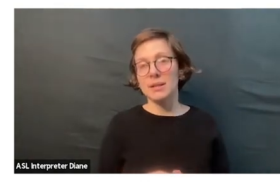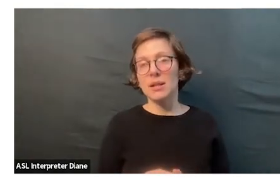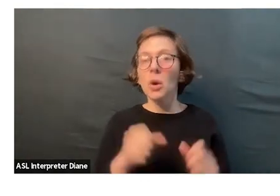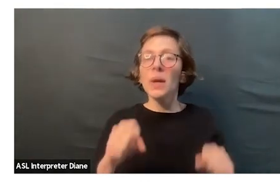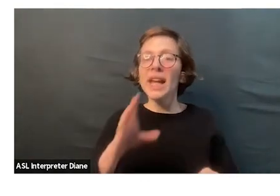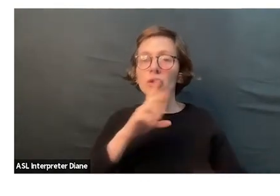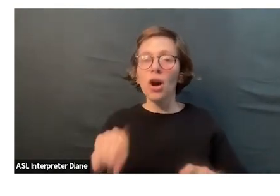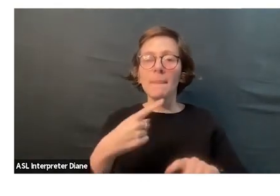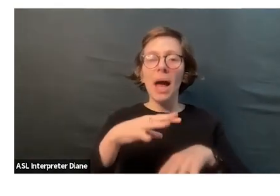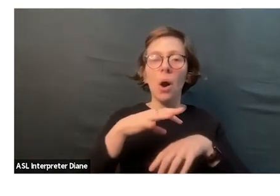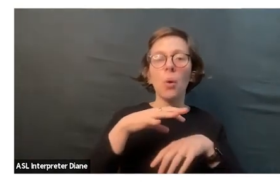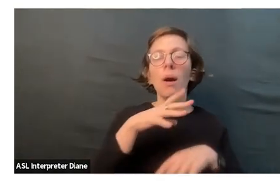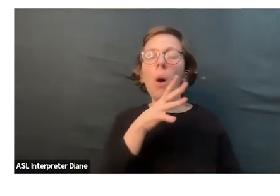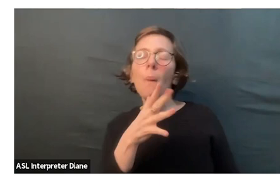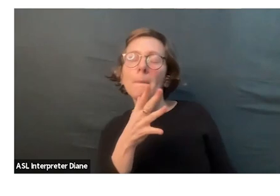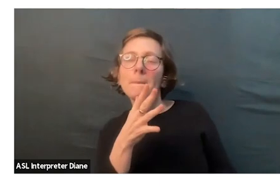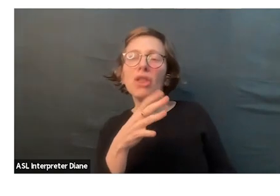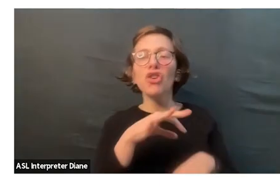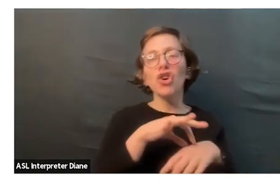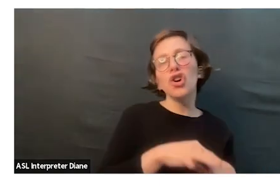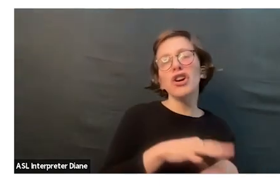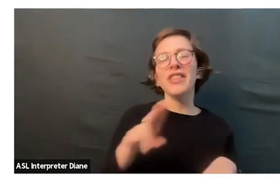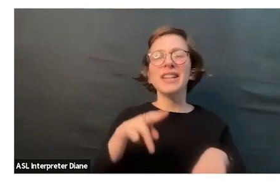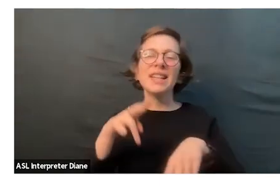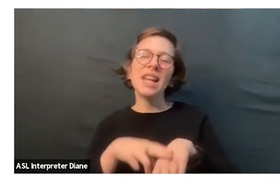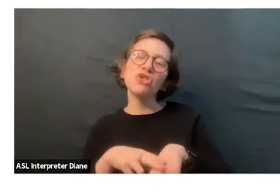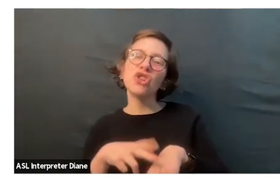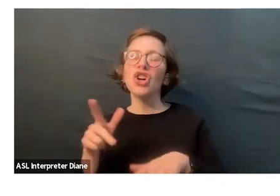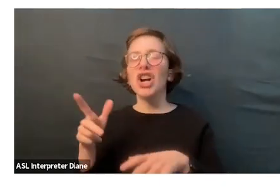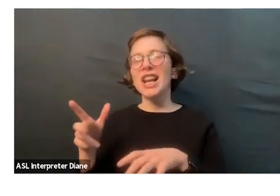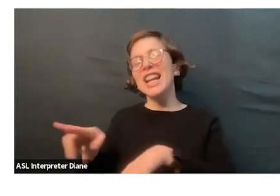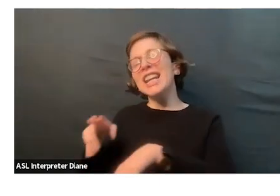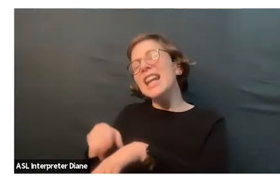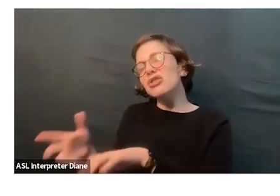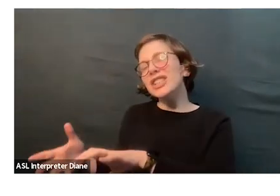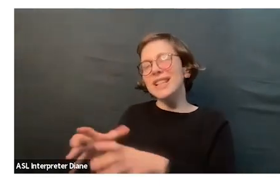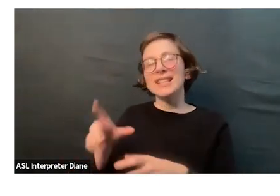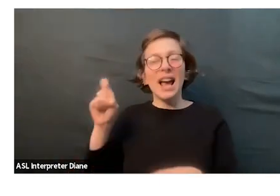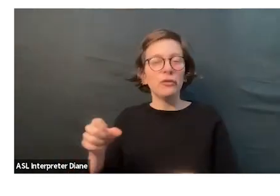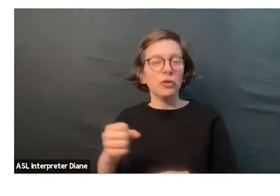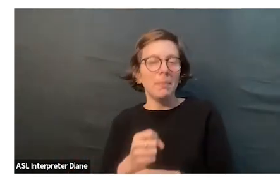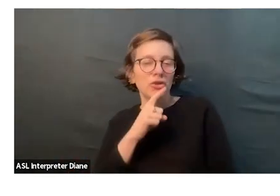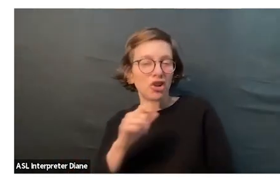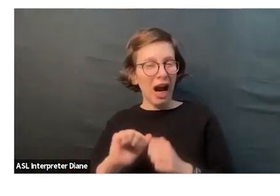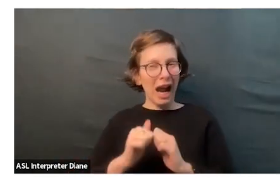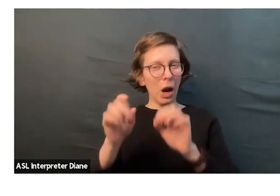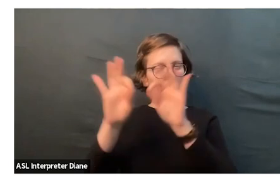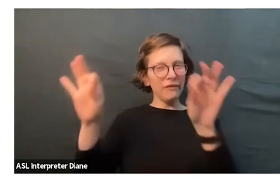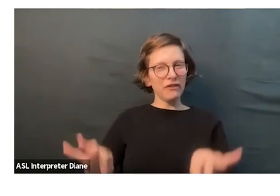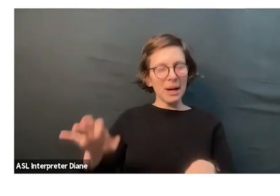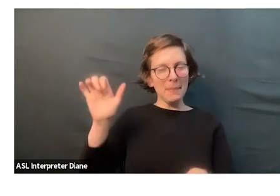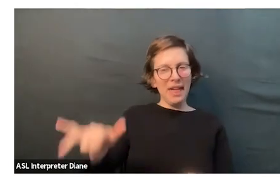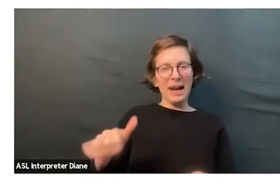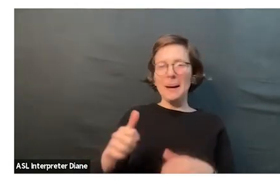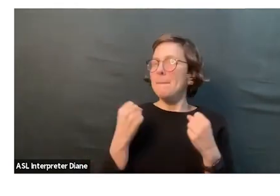And thank you for that. Absolutely. Oftentimes we see even celebrities who are appointed by either UNICEF or the UN